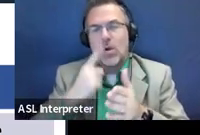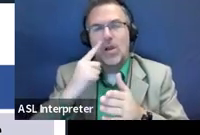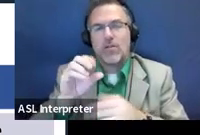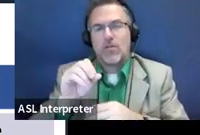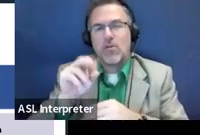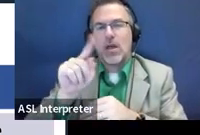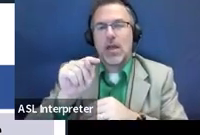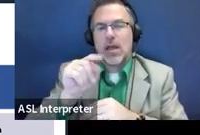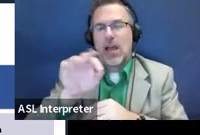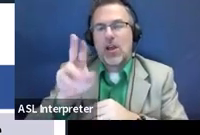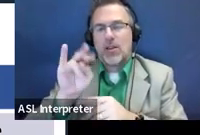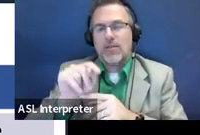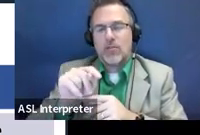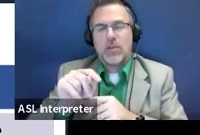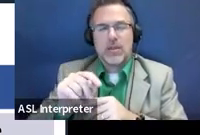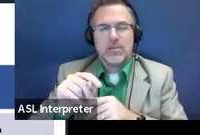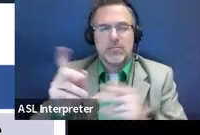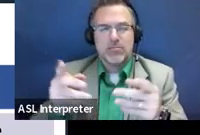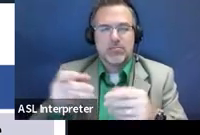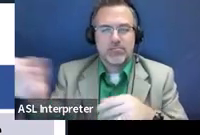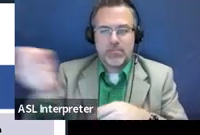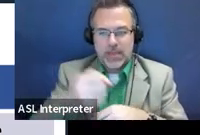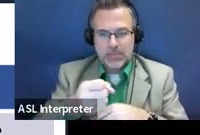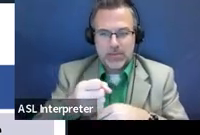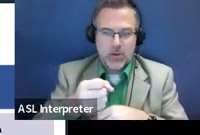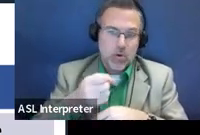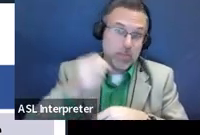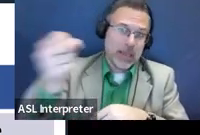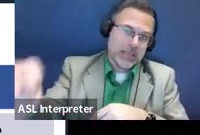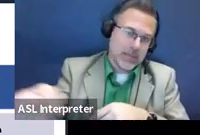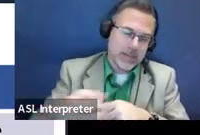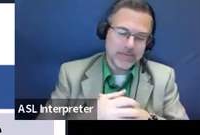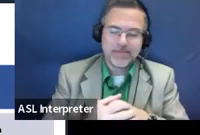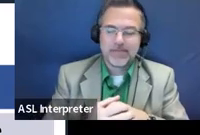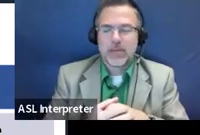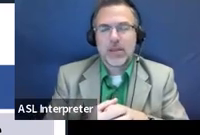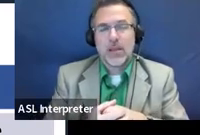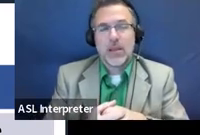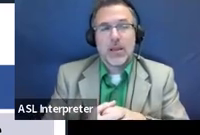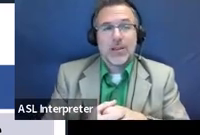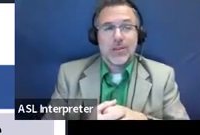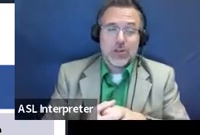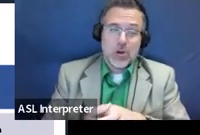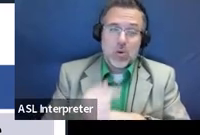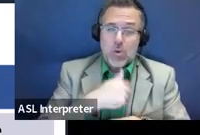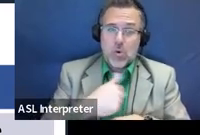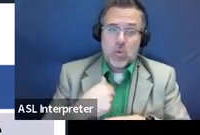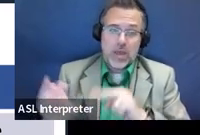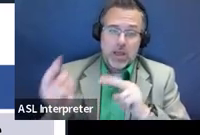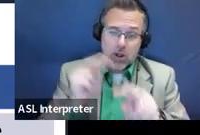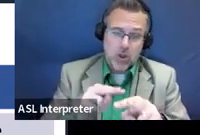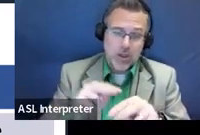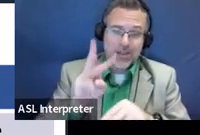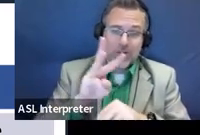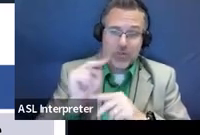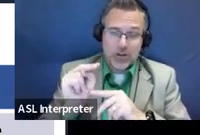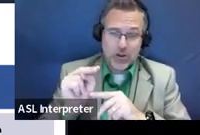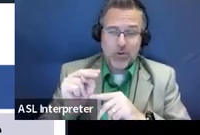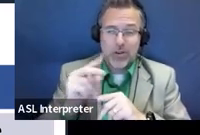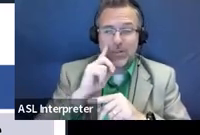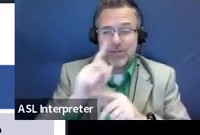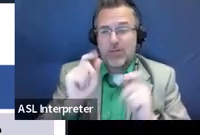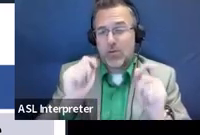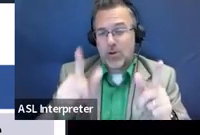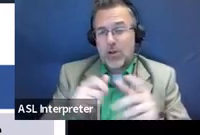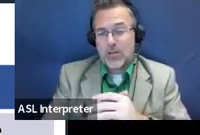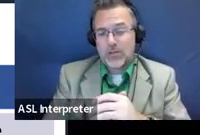And these are the pieces that we look at specifically. And you can see over here, we're looking at the written notice for just about all of these